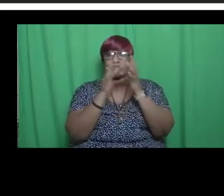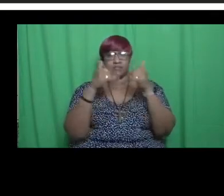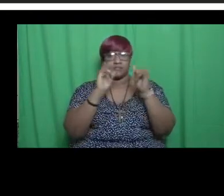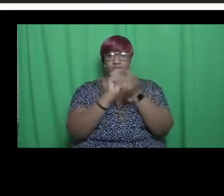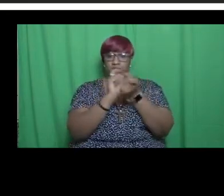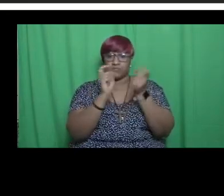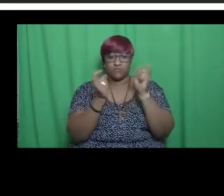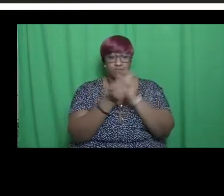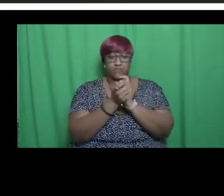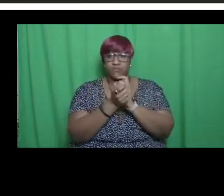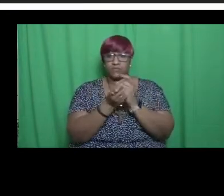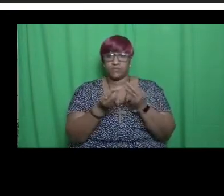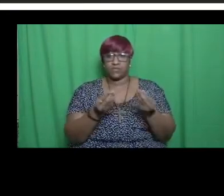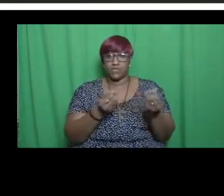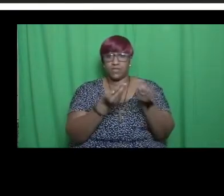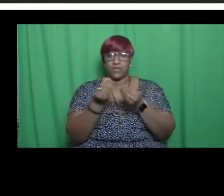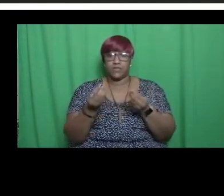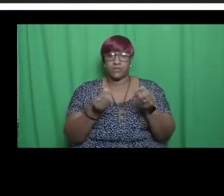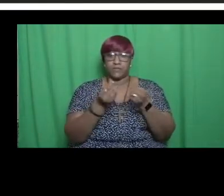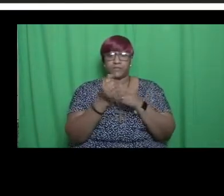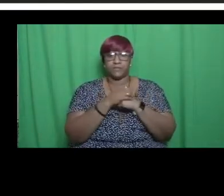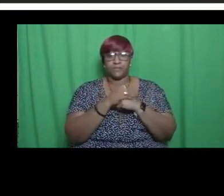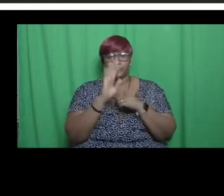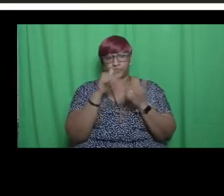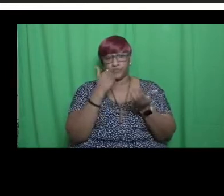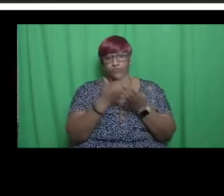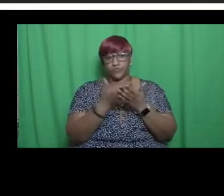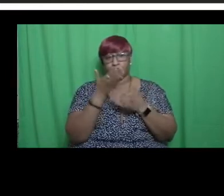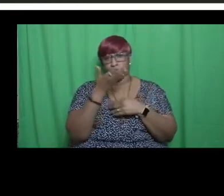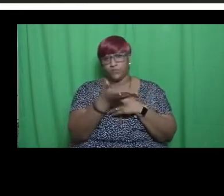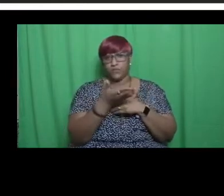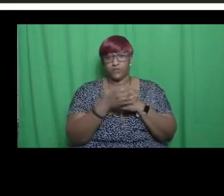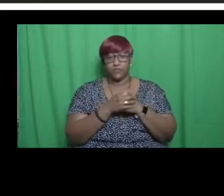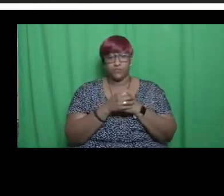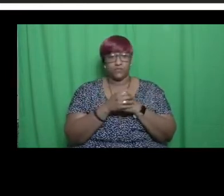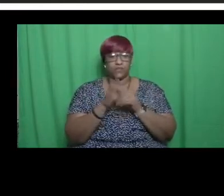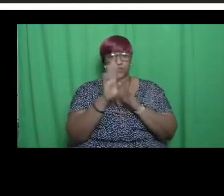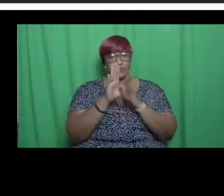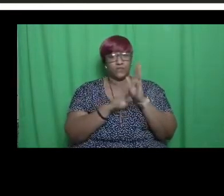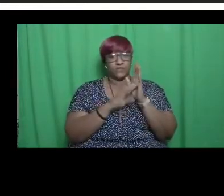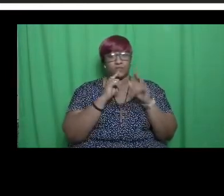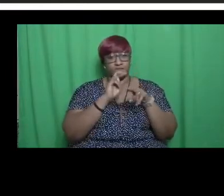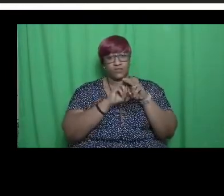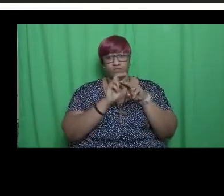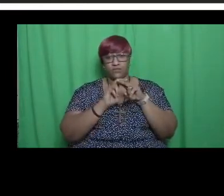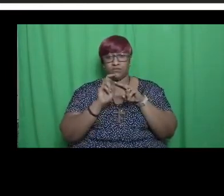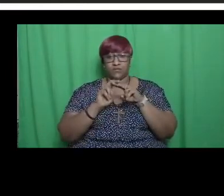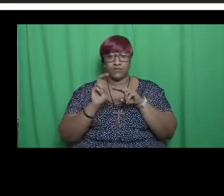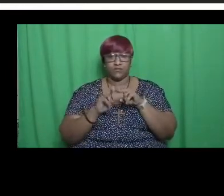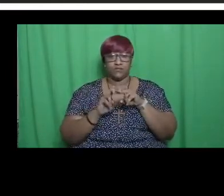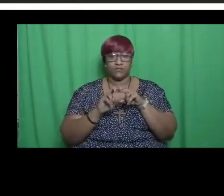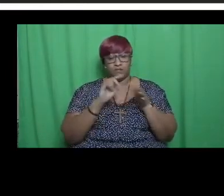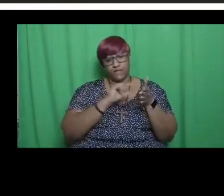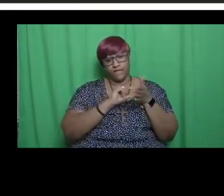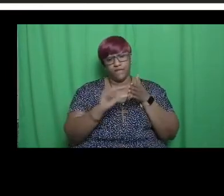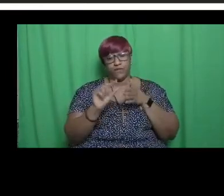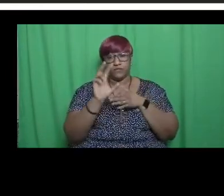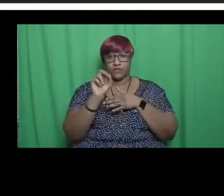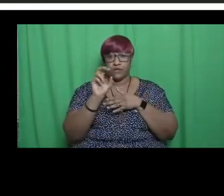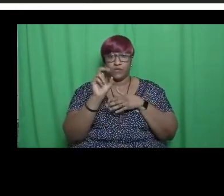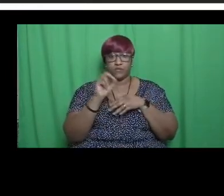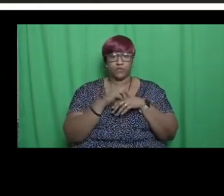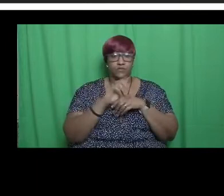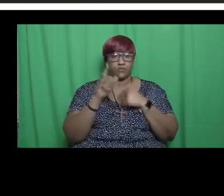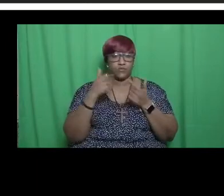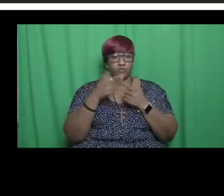landscape. The Bible said that when they got there, the Bible said they sit down in verse 30. When